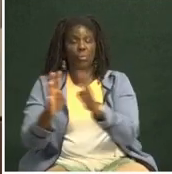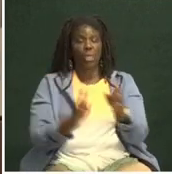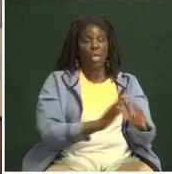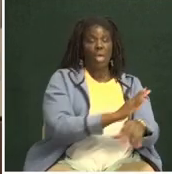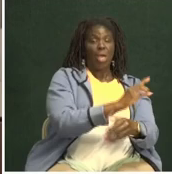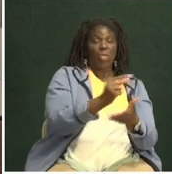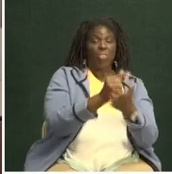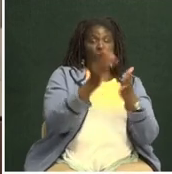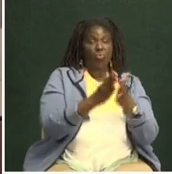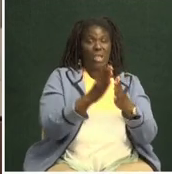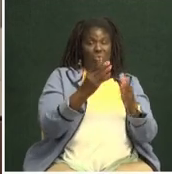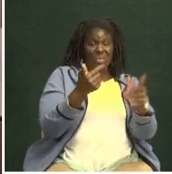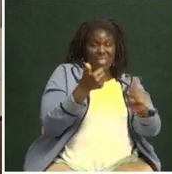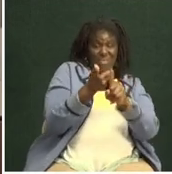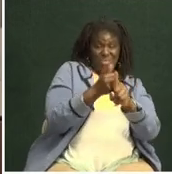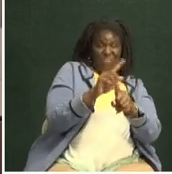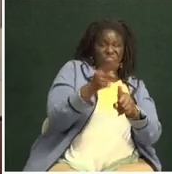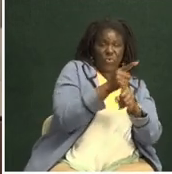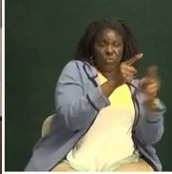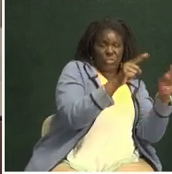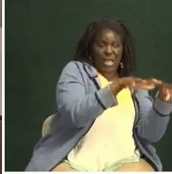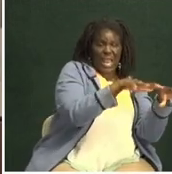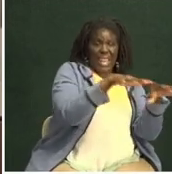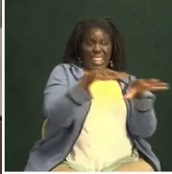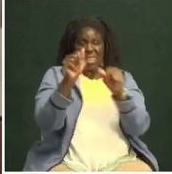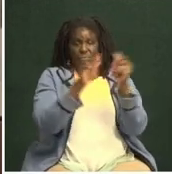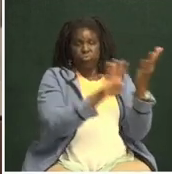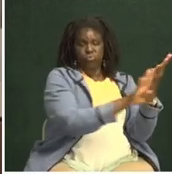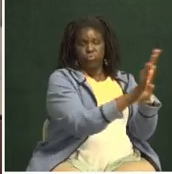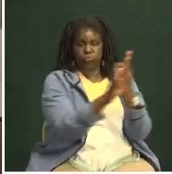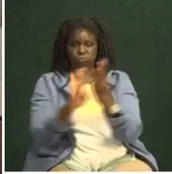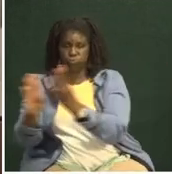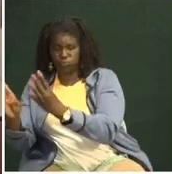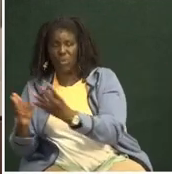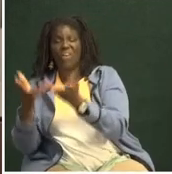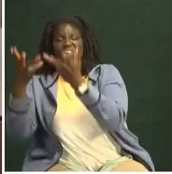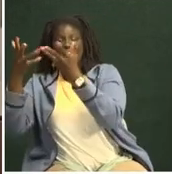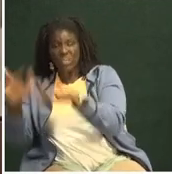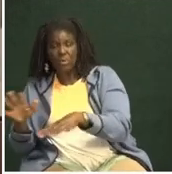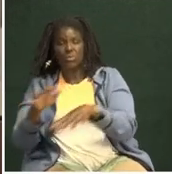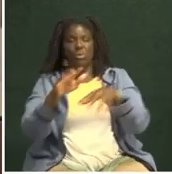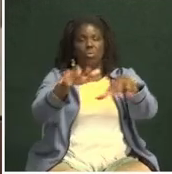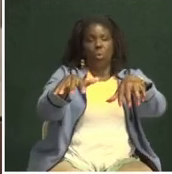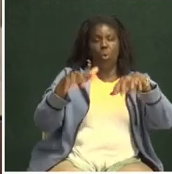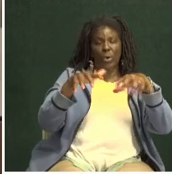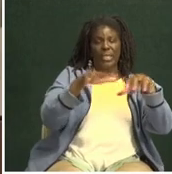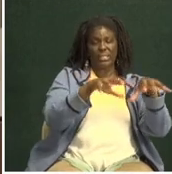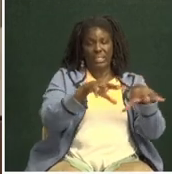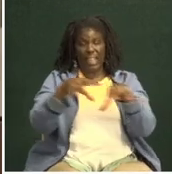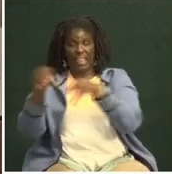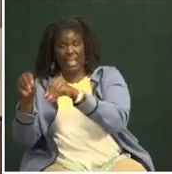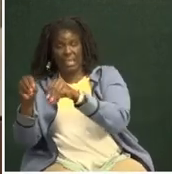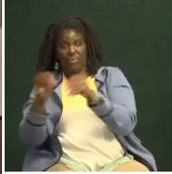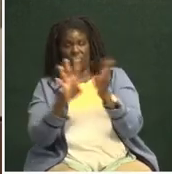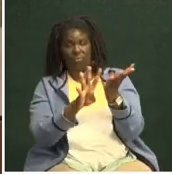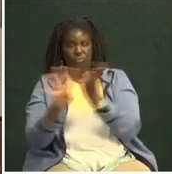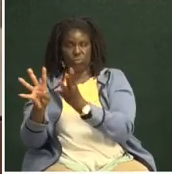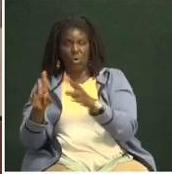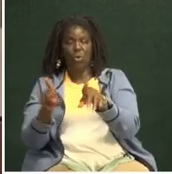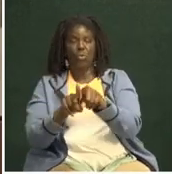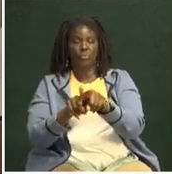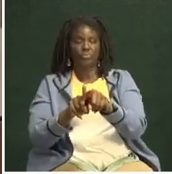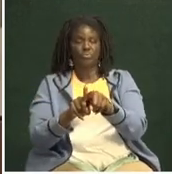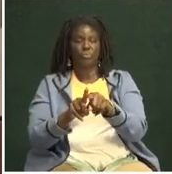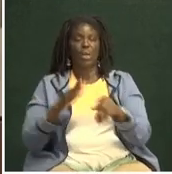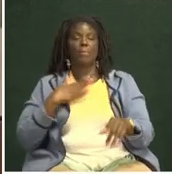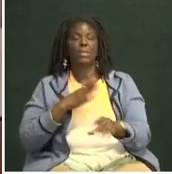field prior to the audience leaving. Please follow the instructions for the recessional. Please join our College of Business and